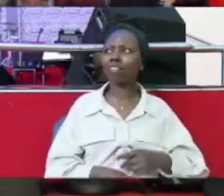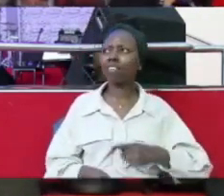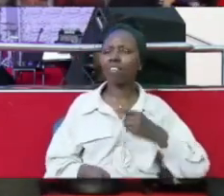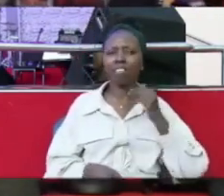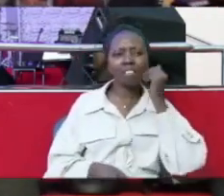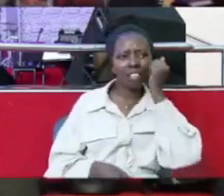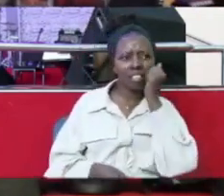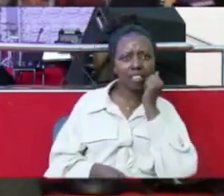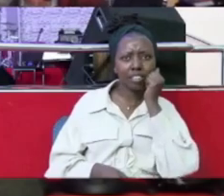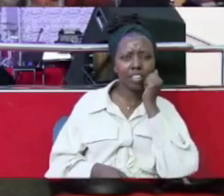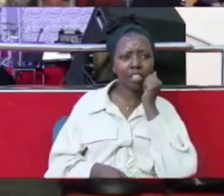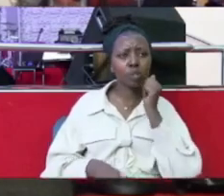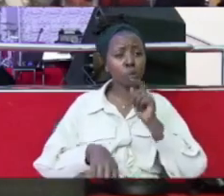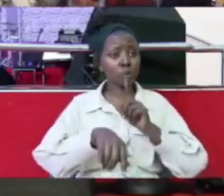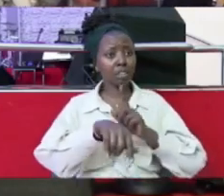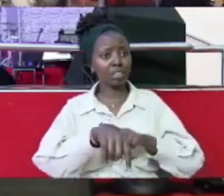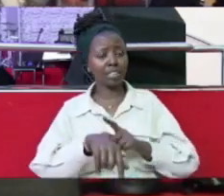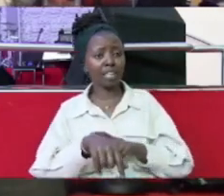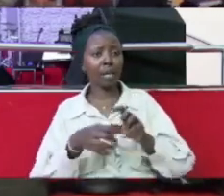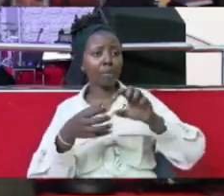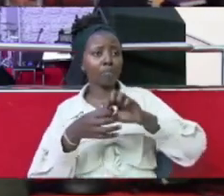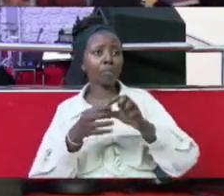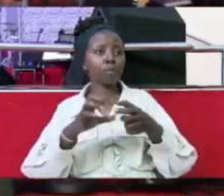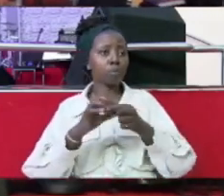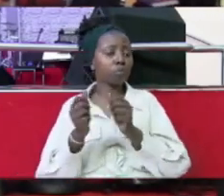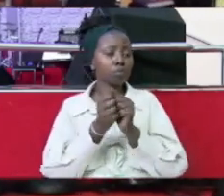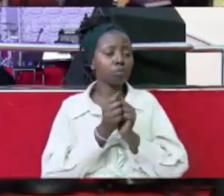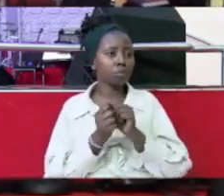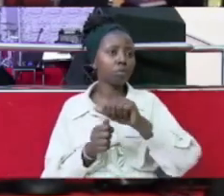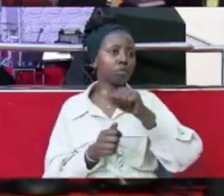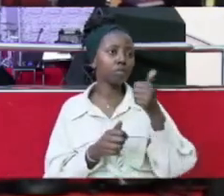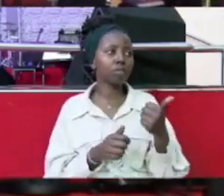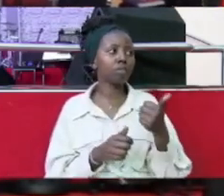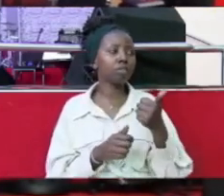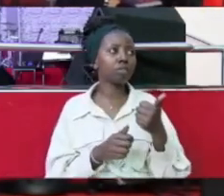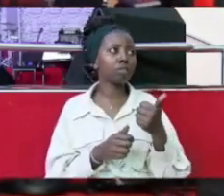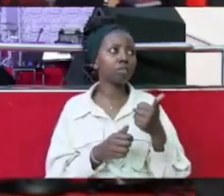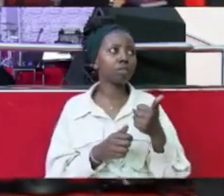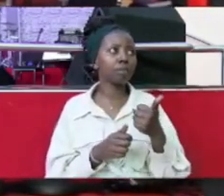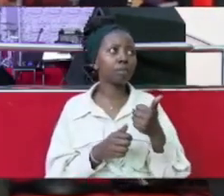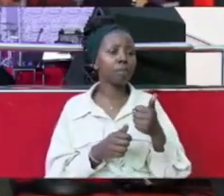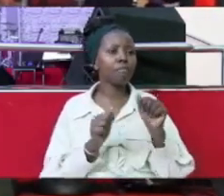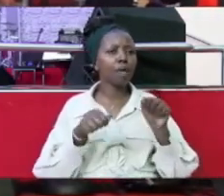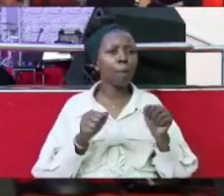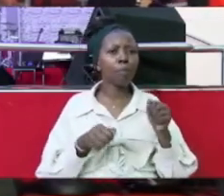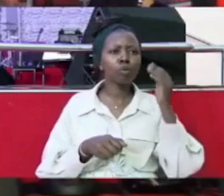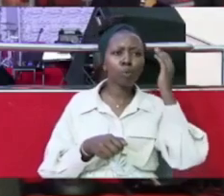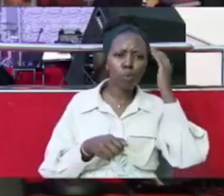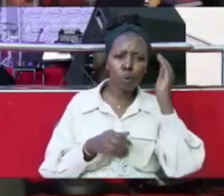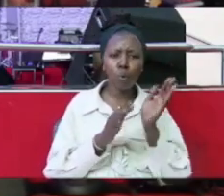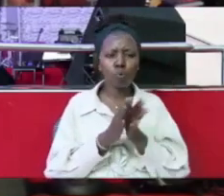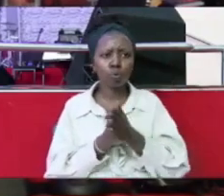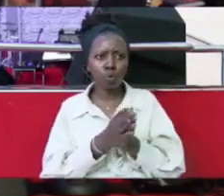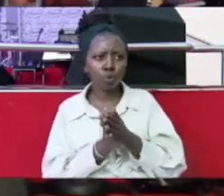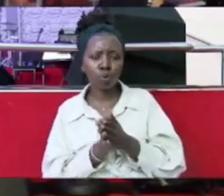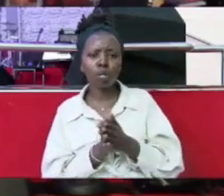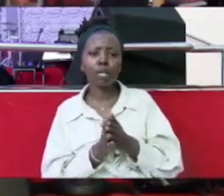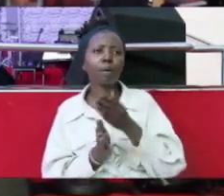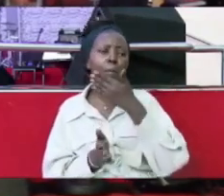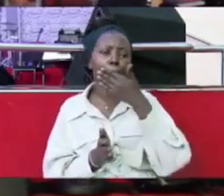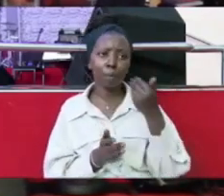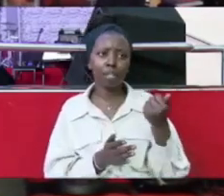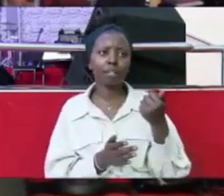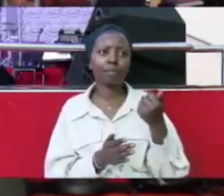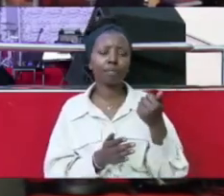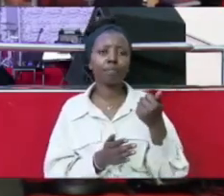sana. So when we connect with others, wakati tunapounganika na watu wengine, so we are supposed to know their story better. Tupasa tujue historia yao